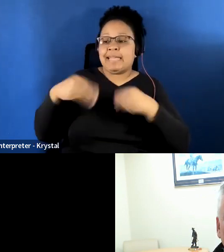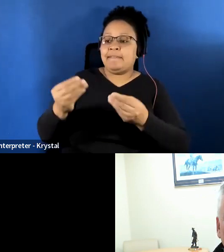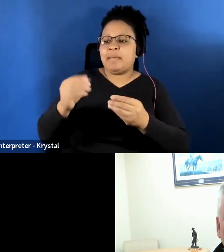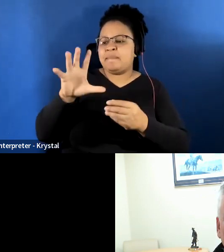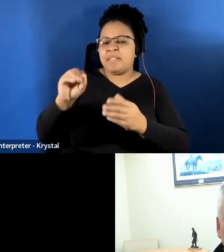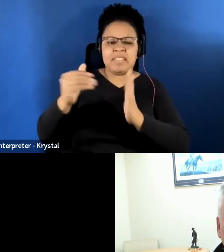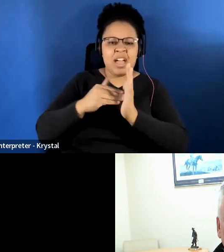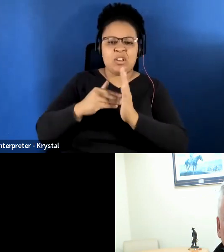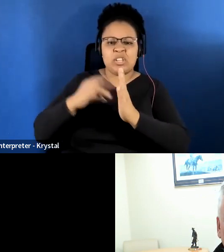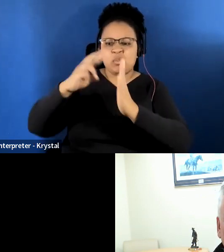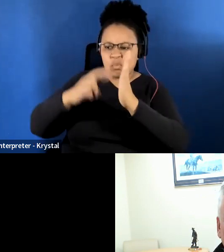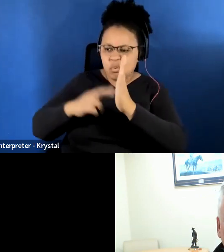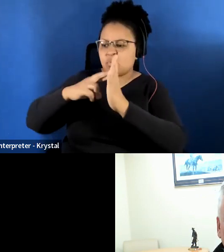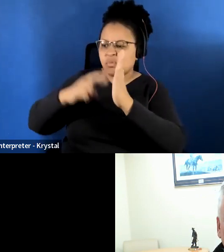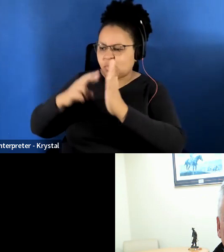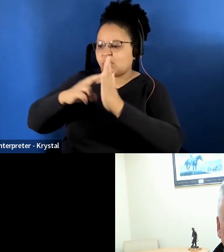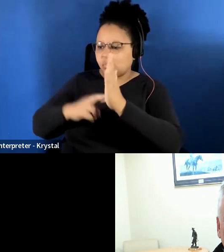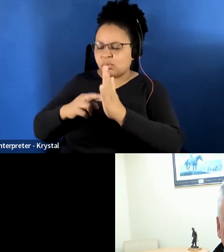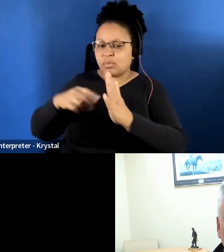rules, because that's probably going to make them angry.